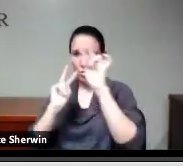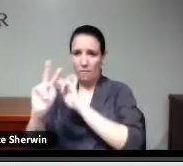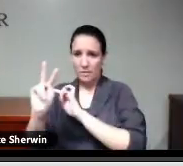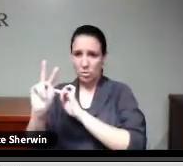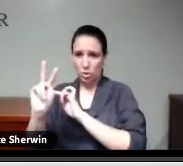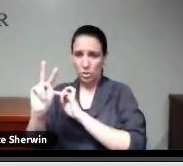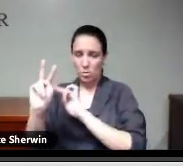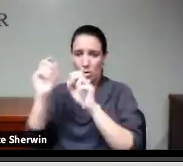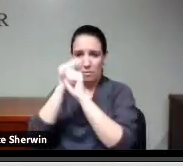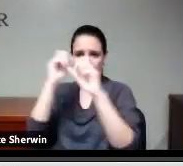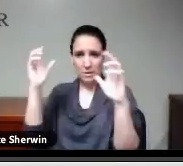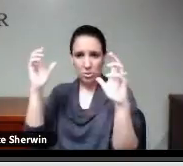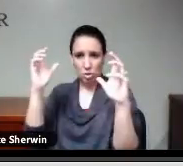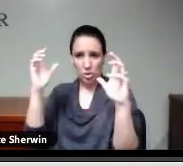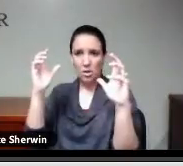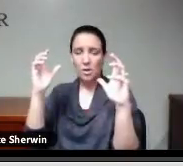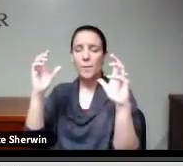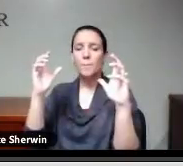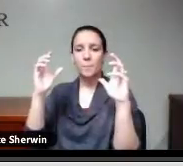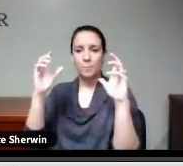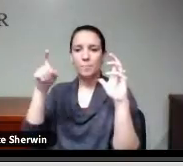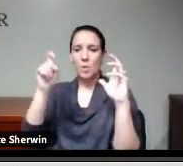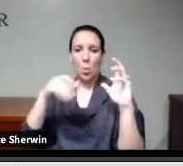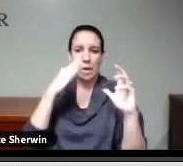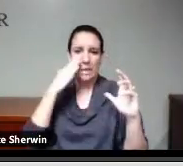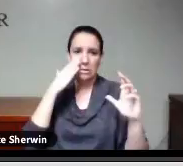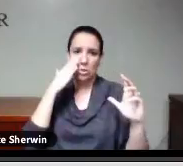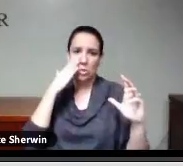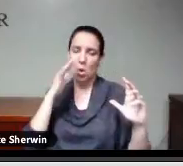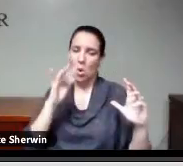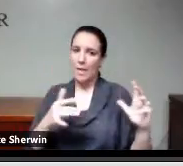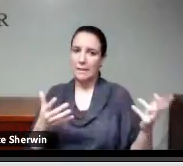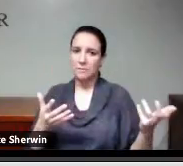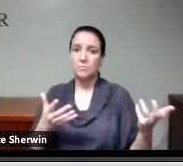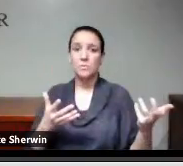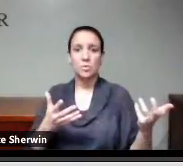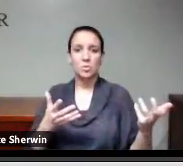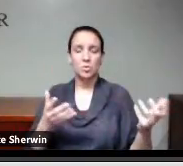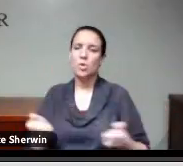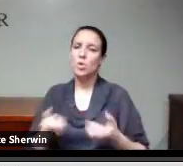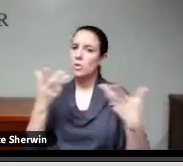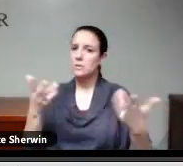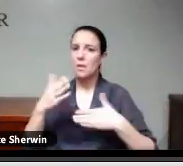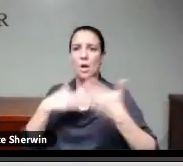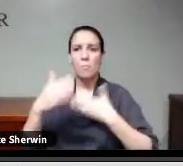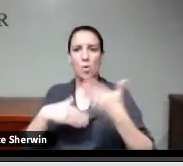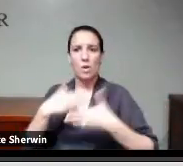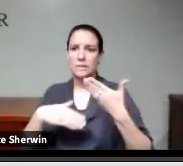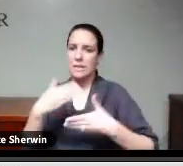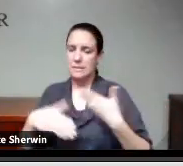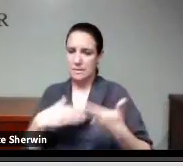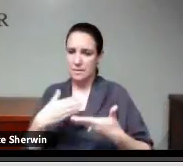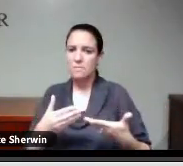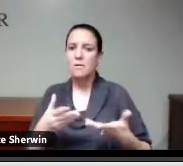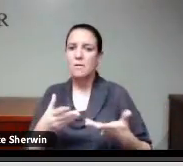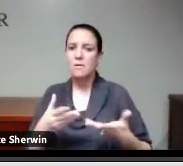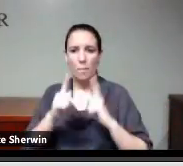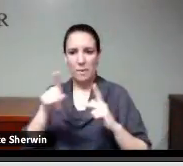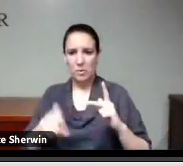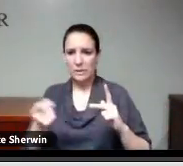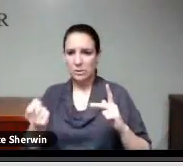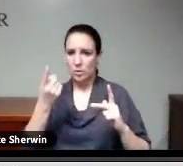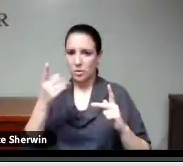strategy, that we have to know that this is something that it's going to take a lot of process from the inside for people to understand why